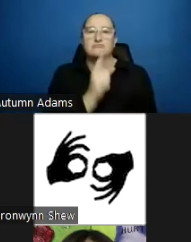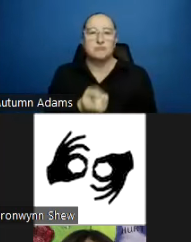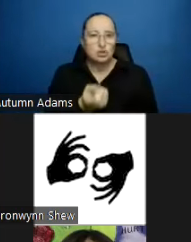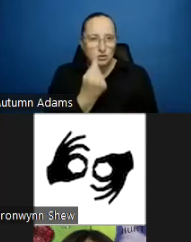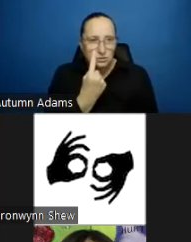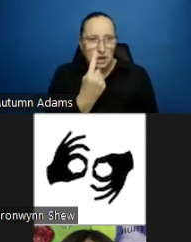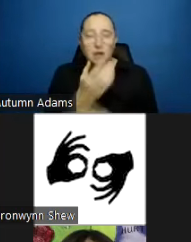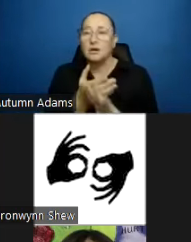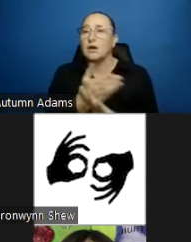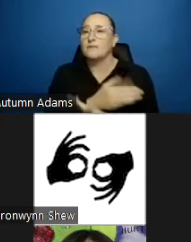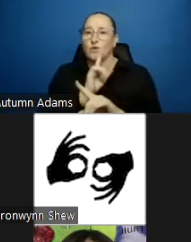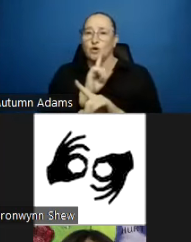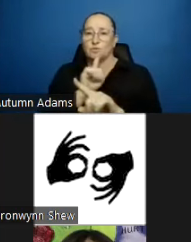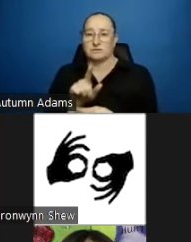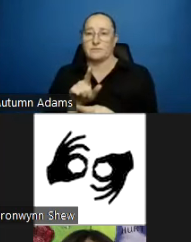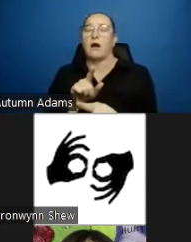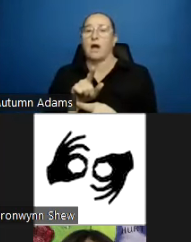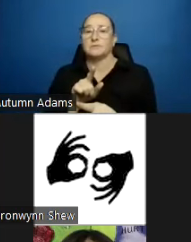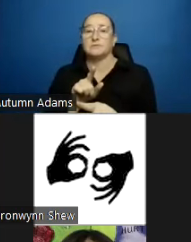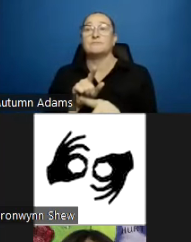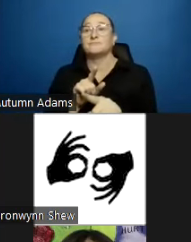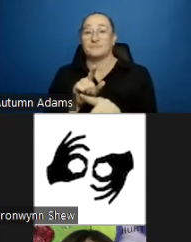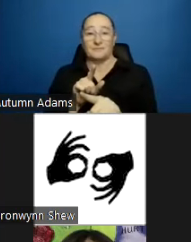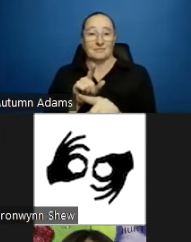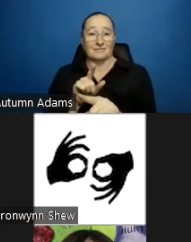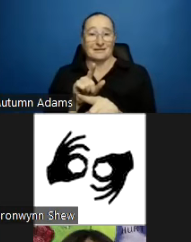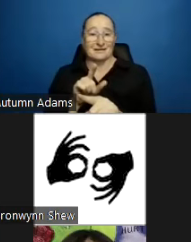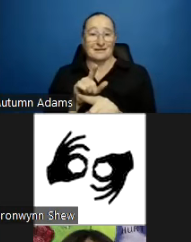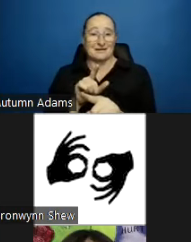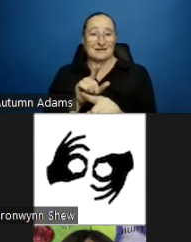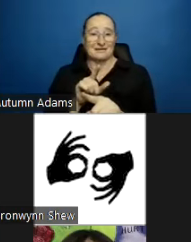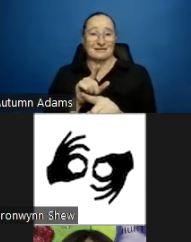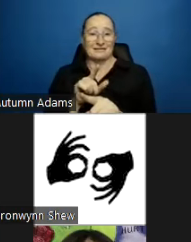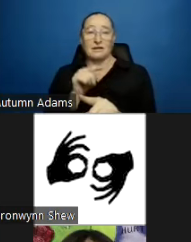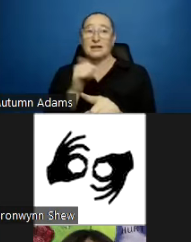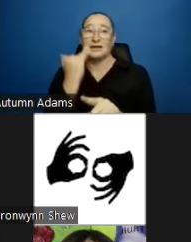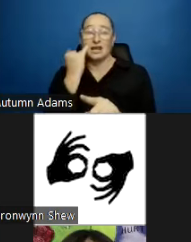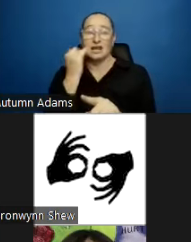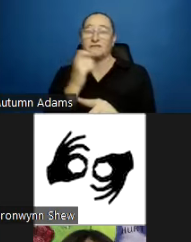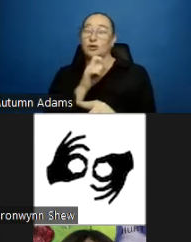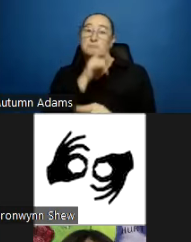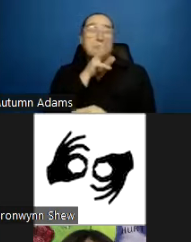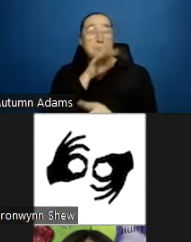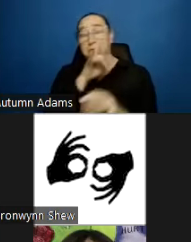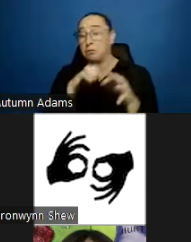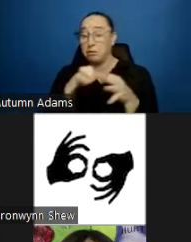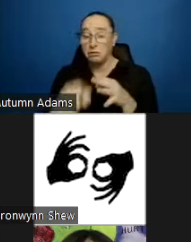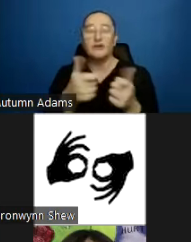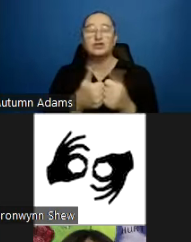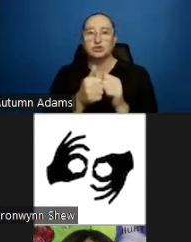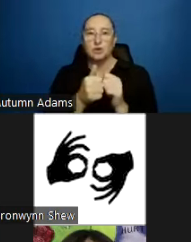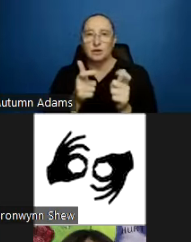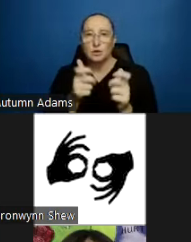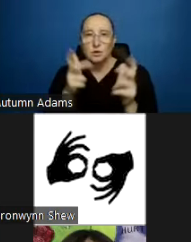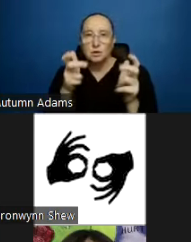you respond. And if you're gone ahead, they're still trying to get that information. They're trying to get all